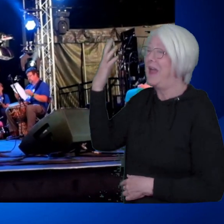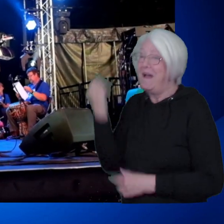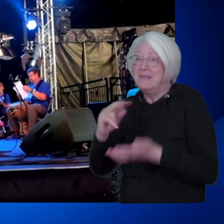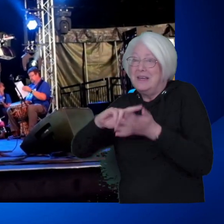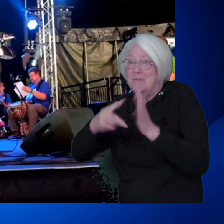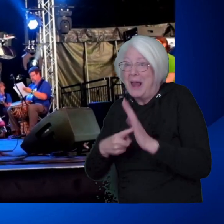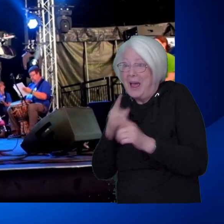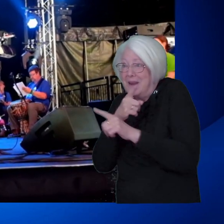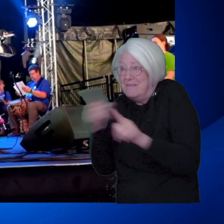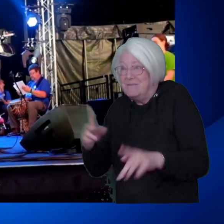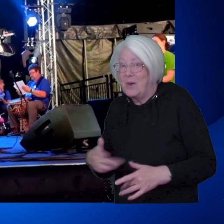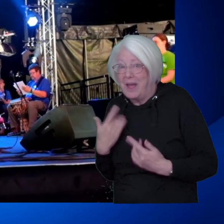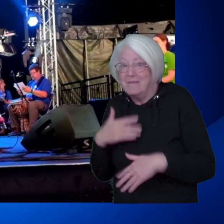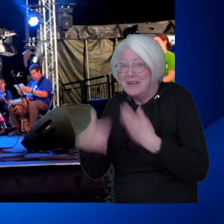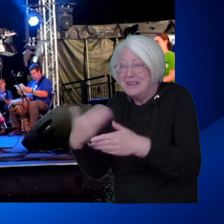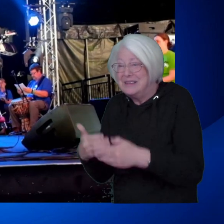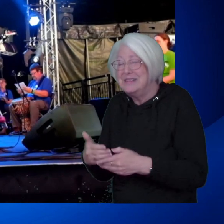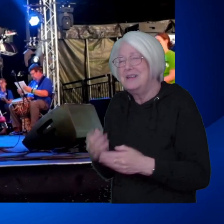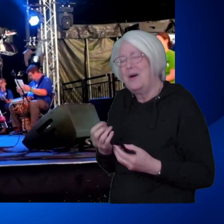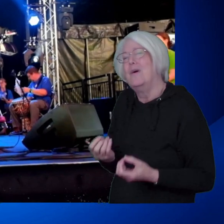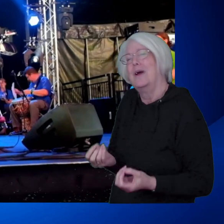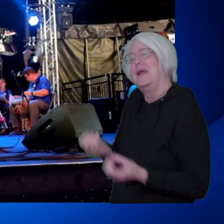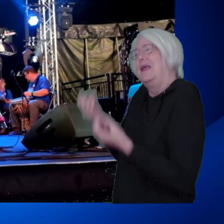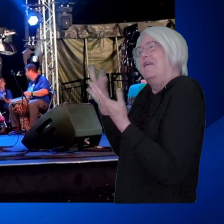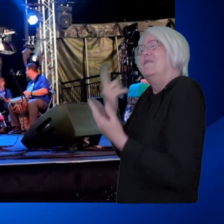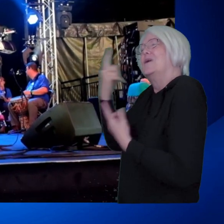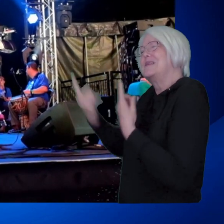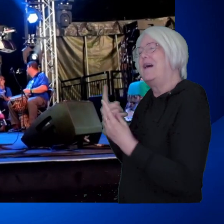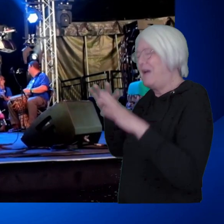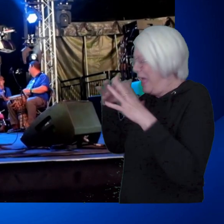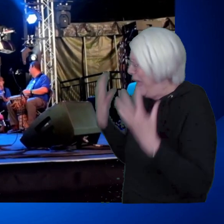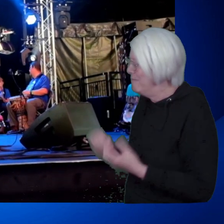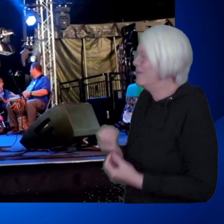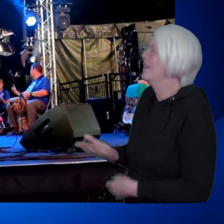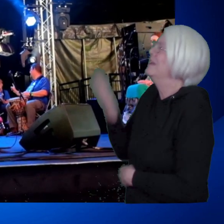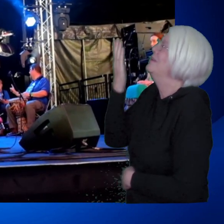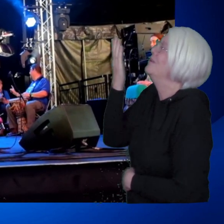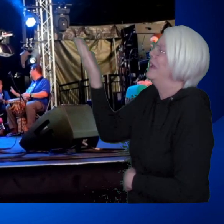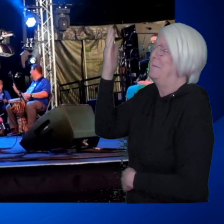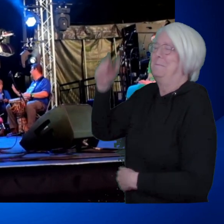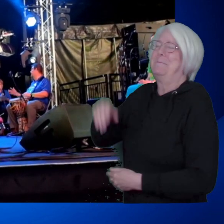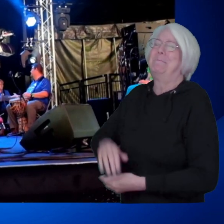your life. So give yourself and all that you have to him.